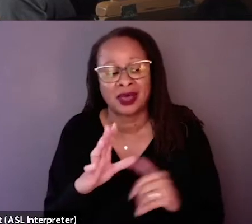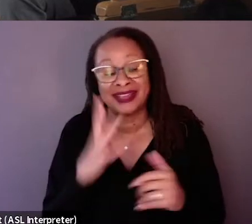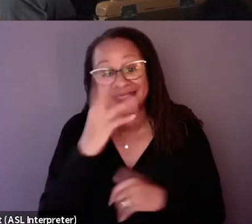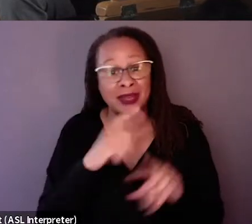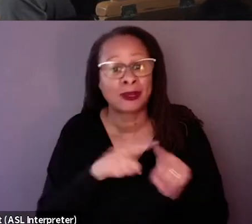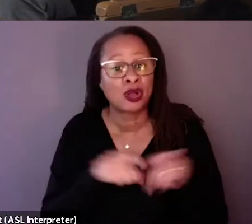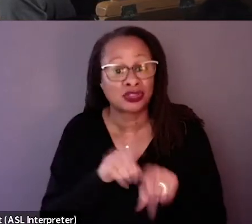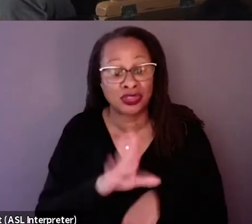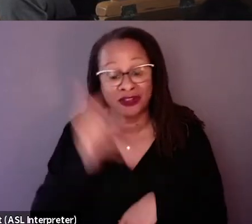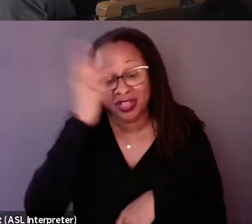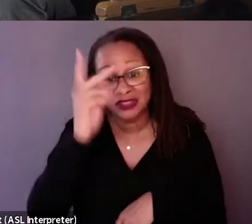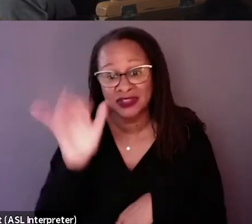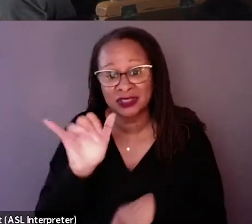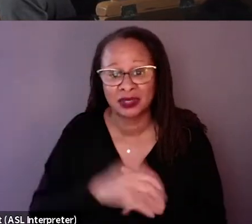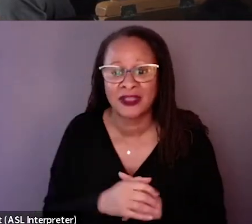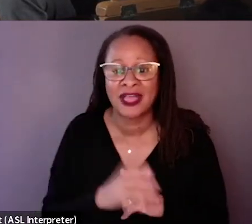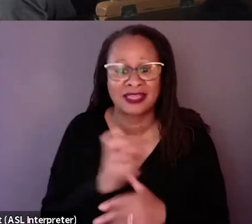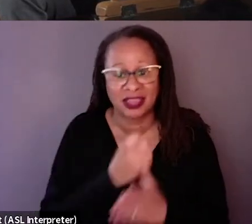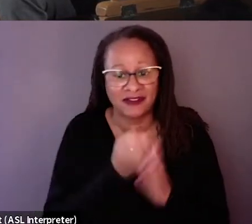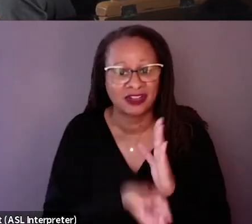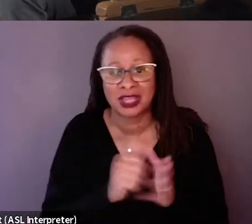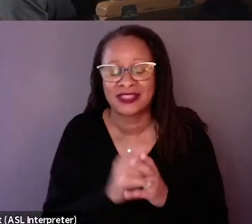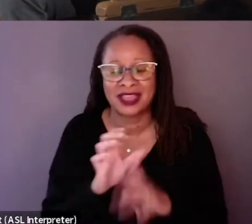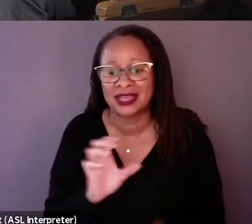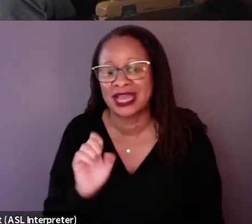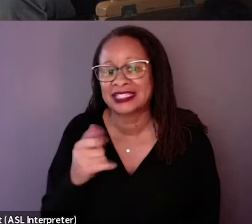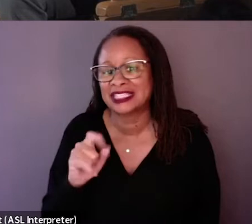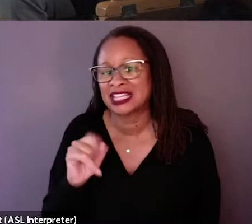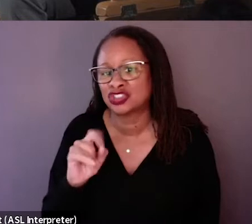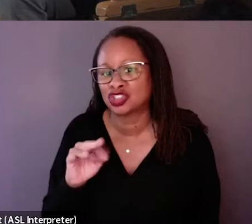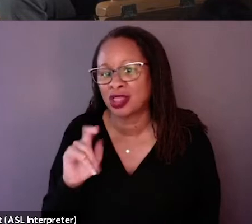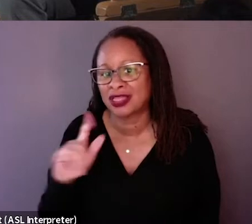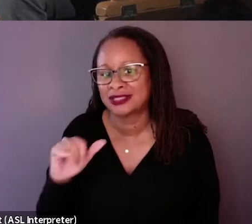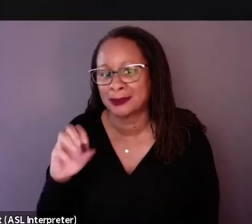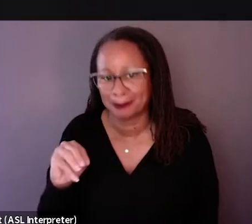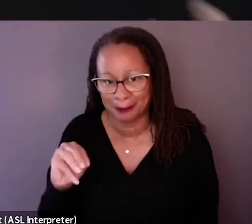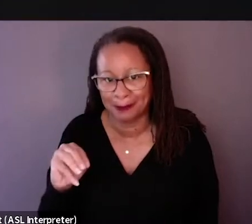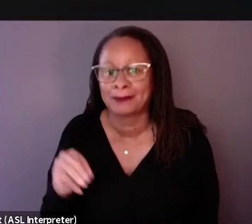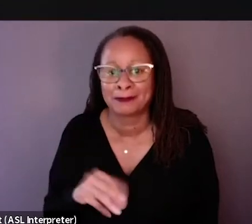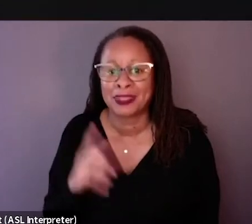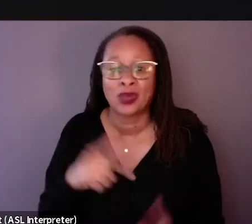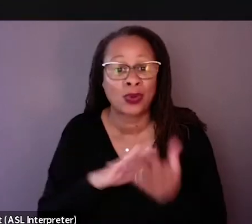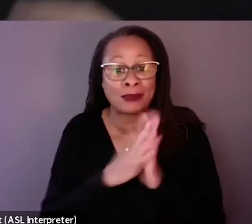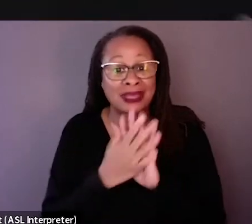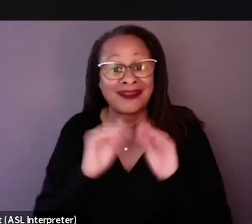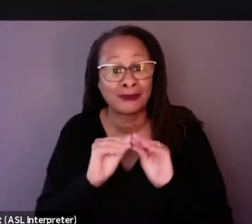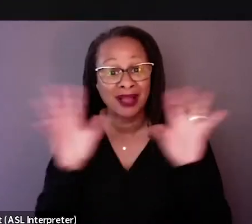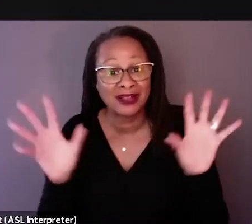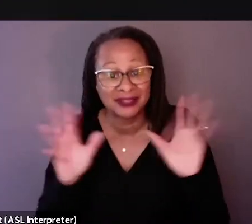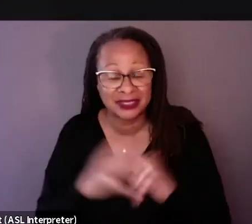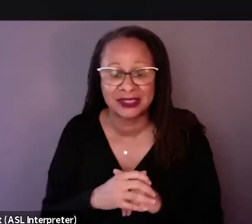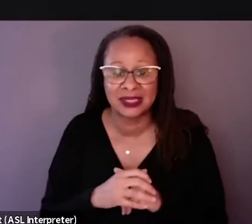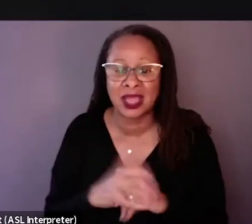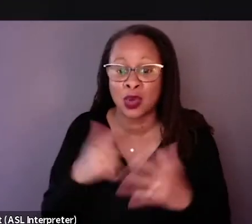You know, they were deeply immersed in existentialism, and What became obvious in getting to go on this